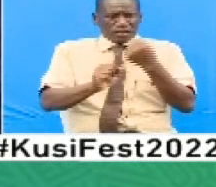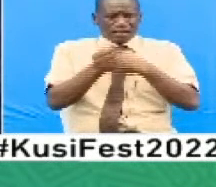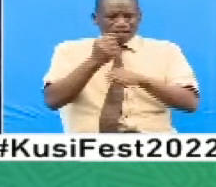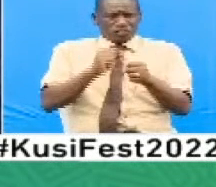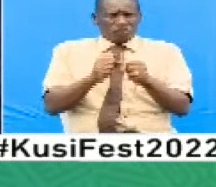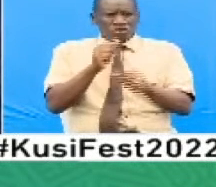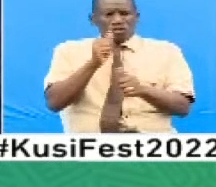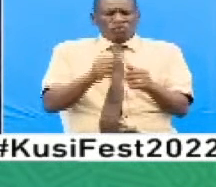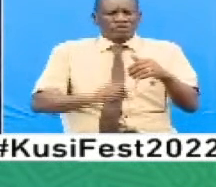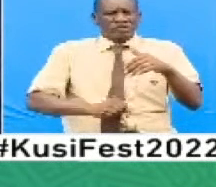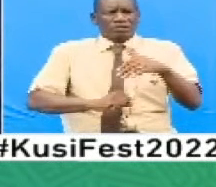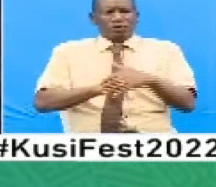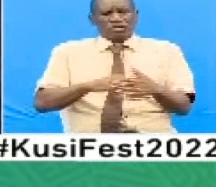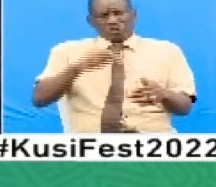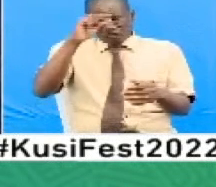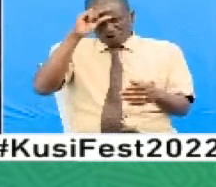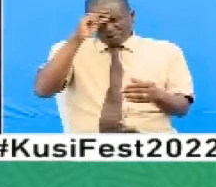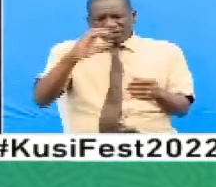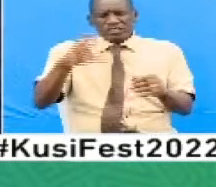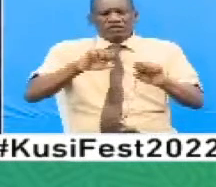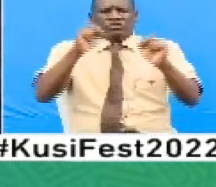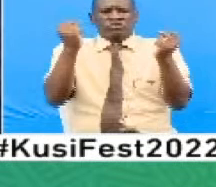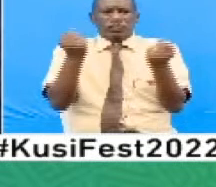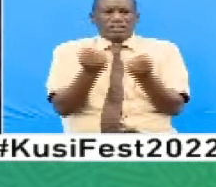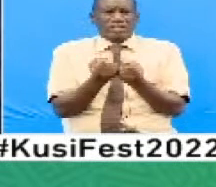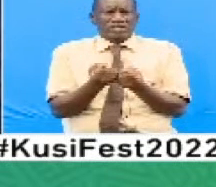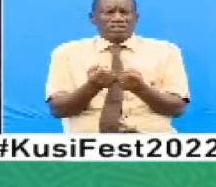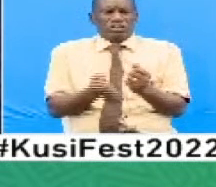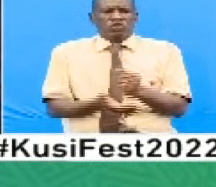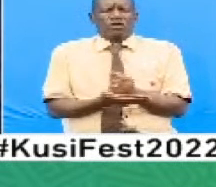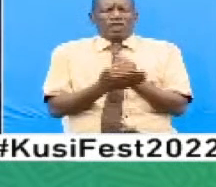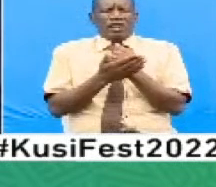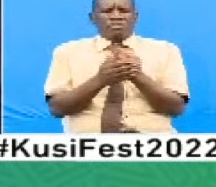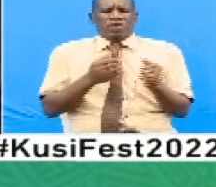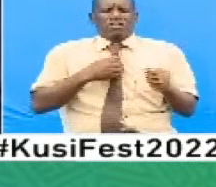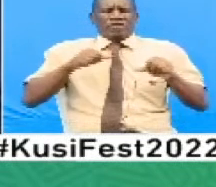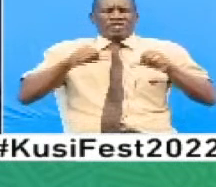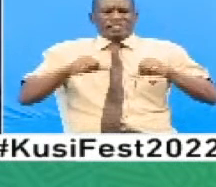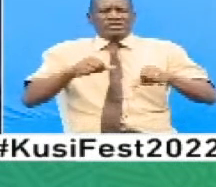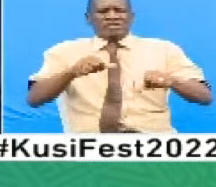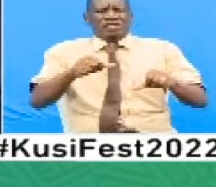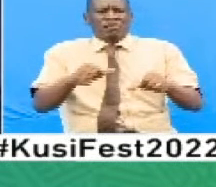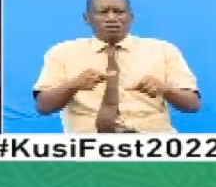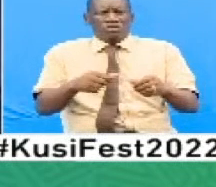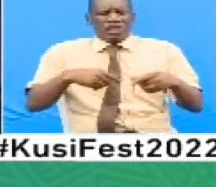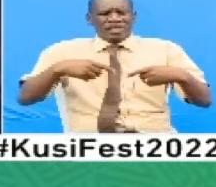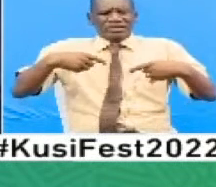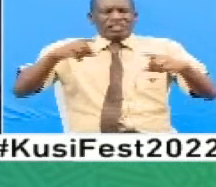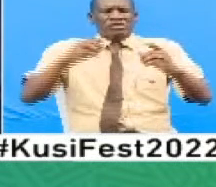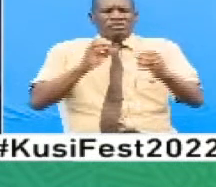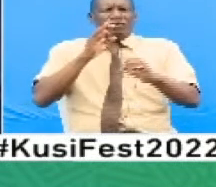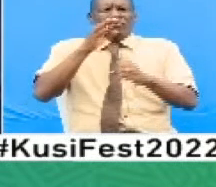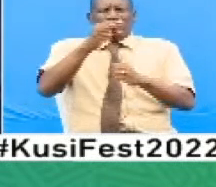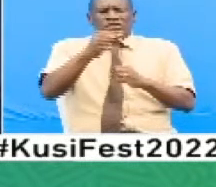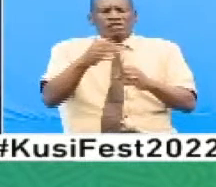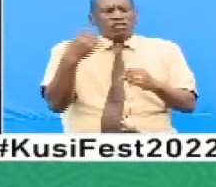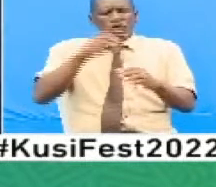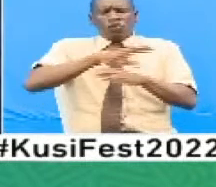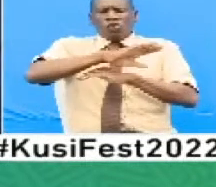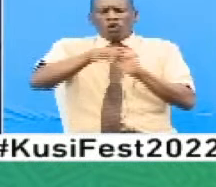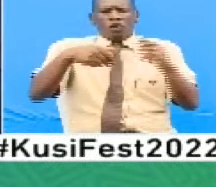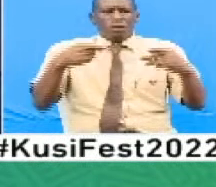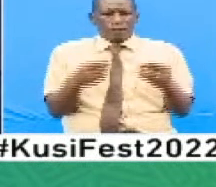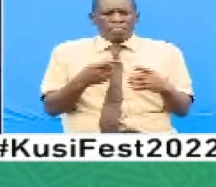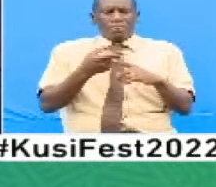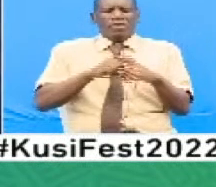that complements government and civil society to help build a sustainable and prosperous future for all.